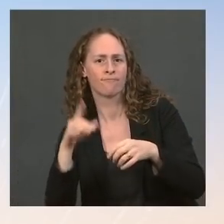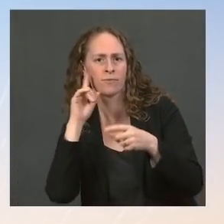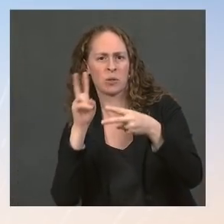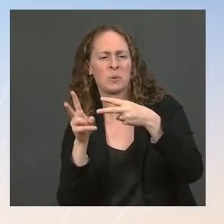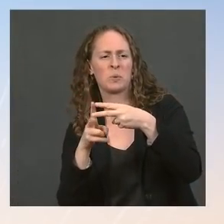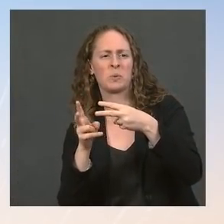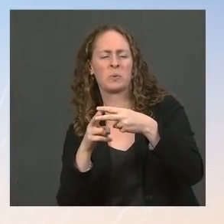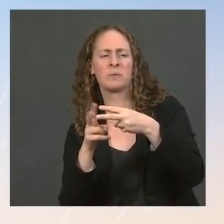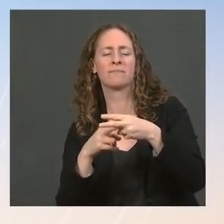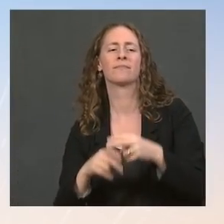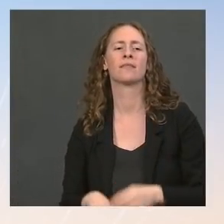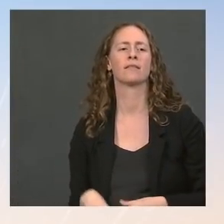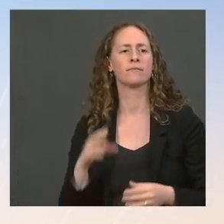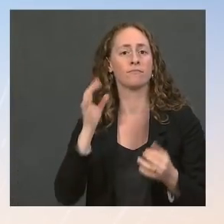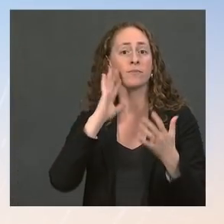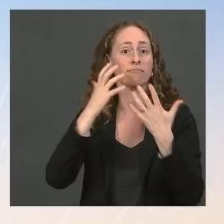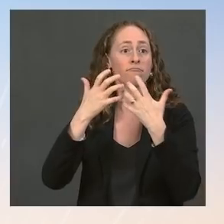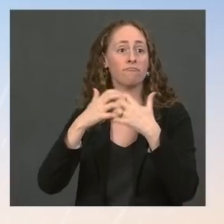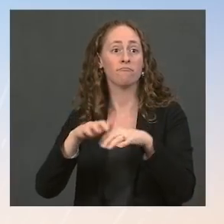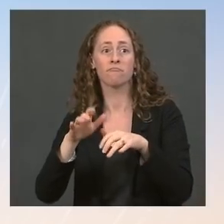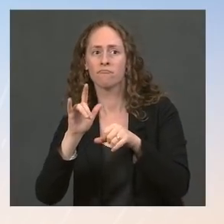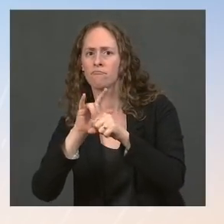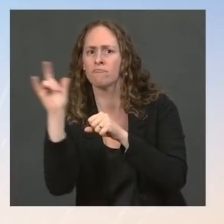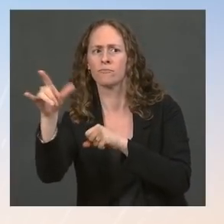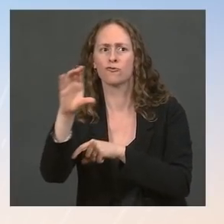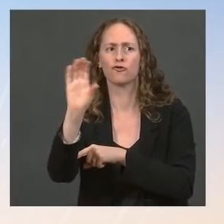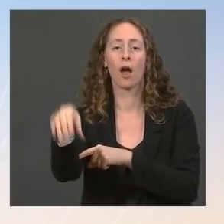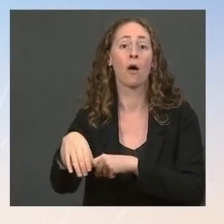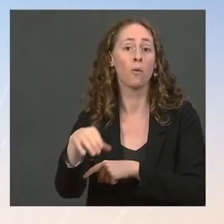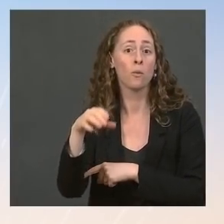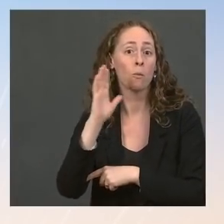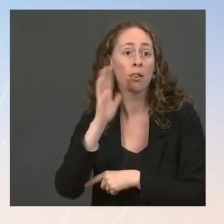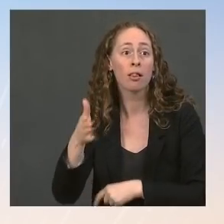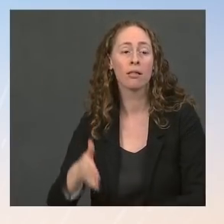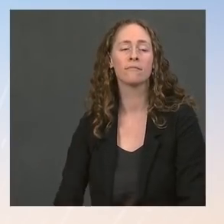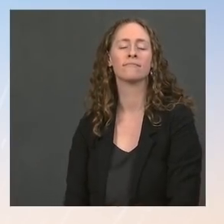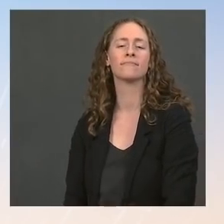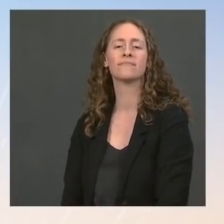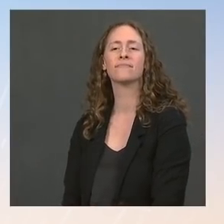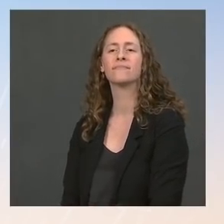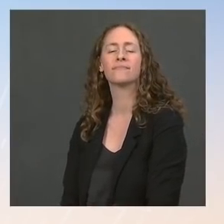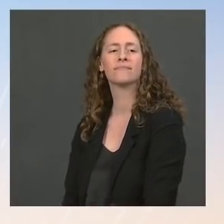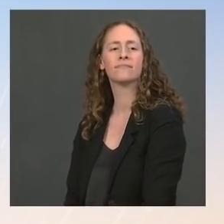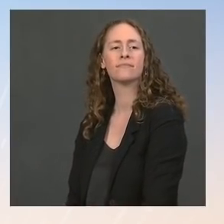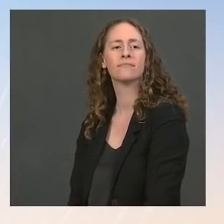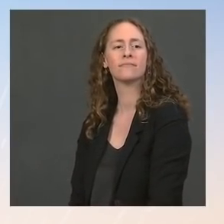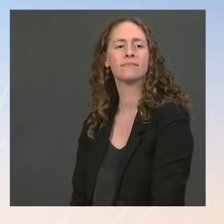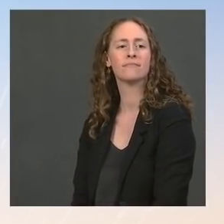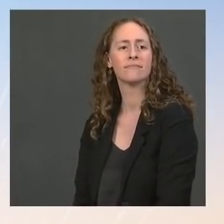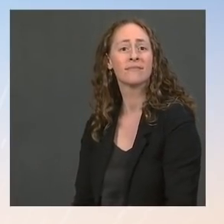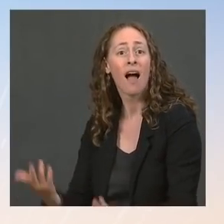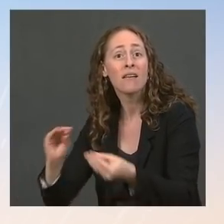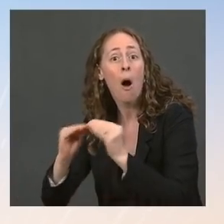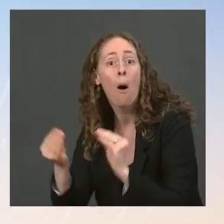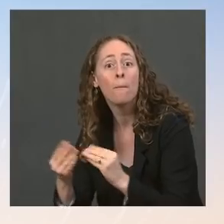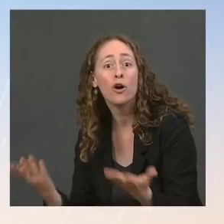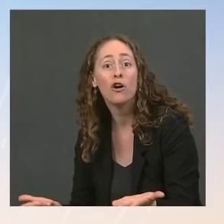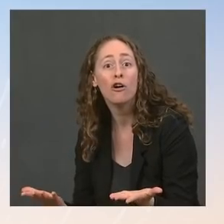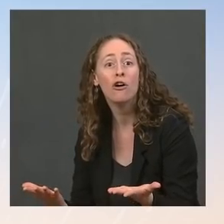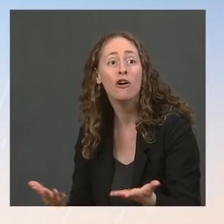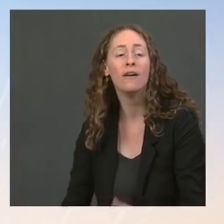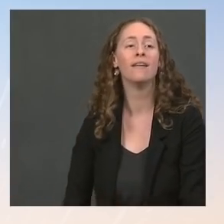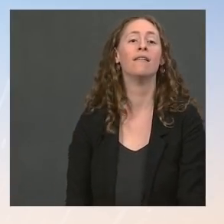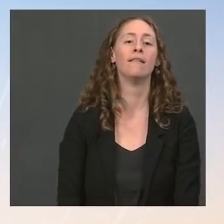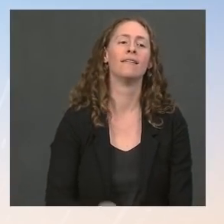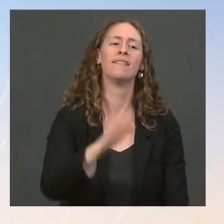today. Thank you. Sure, go ahead. Have they come to an agreement behind the scenes on a top line number? Again, I'll leave it to them to describe exactly what they're